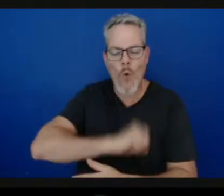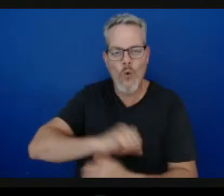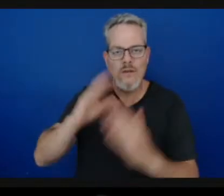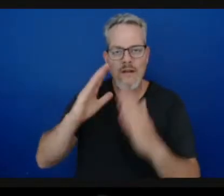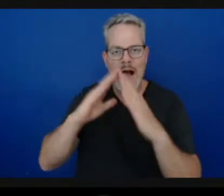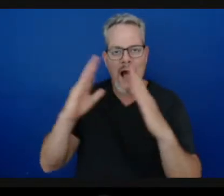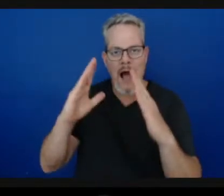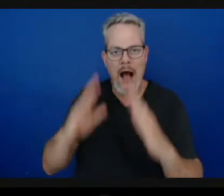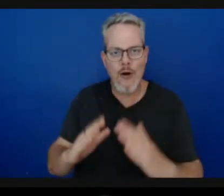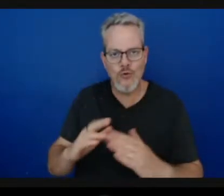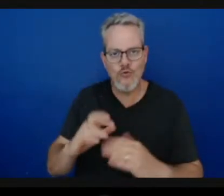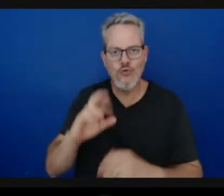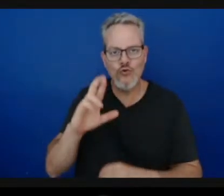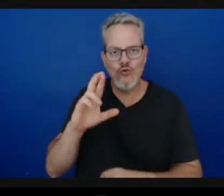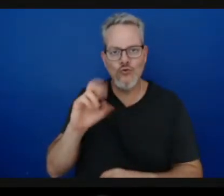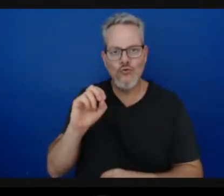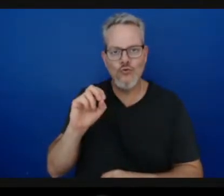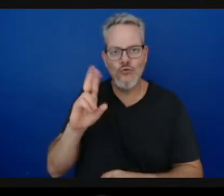by fire.